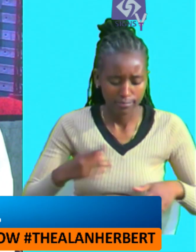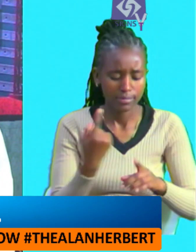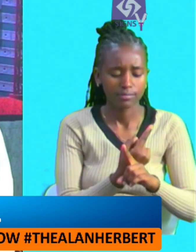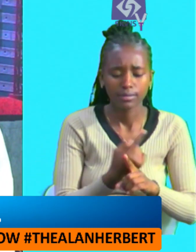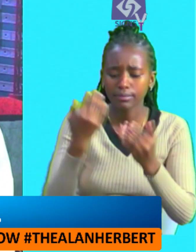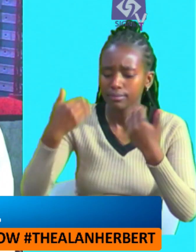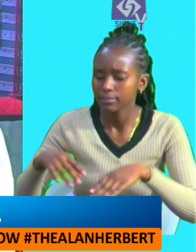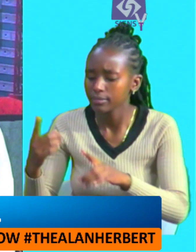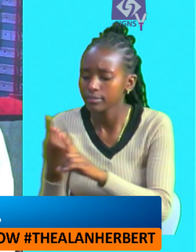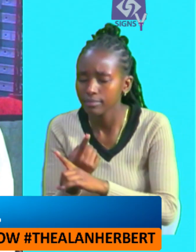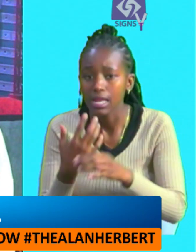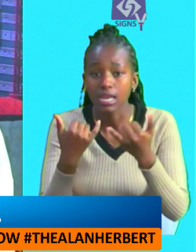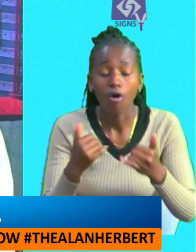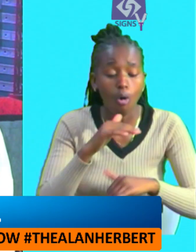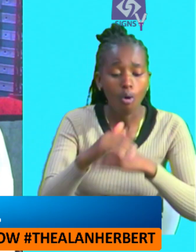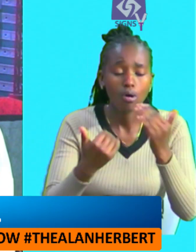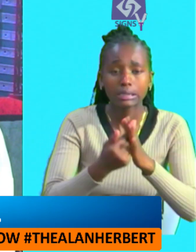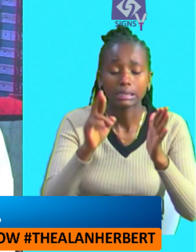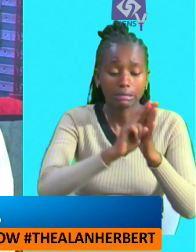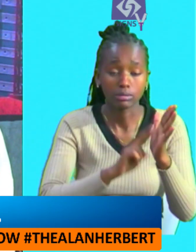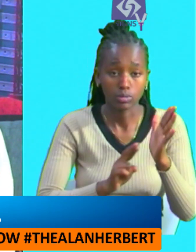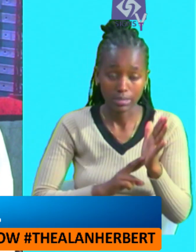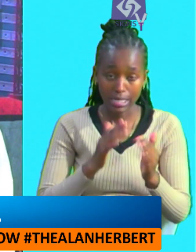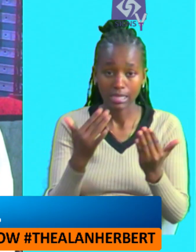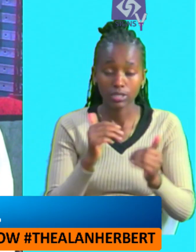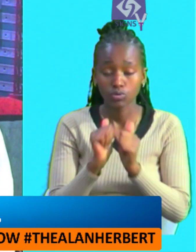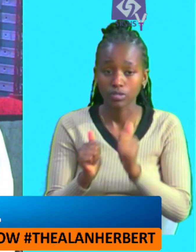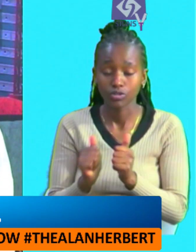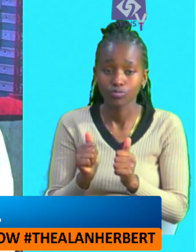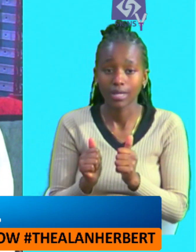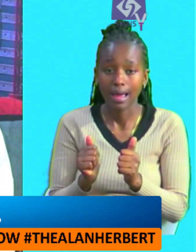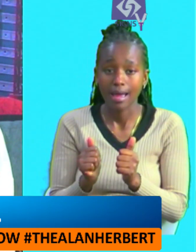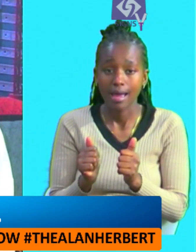Ananiambianga tu like you feel comfortable where your age.